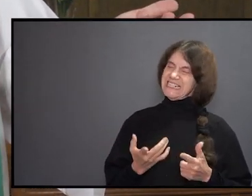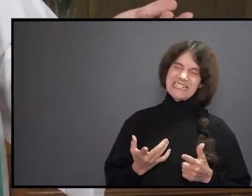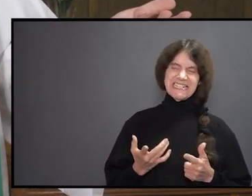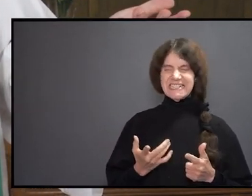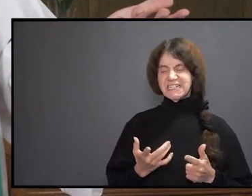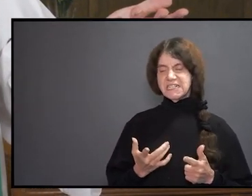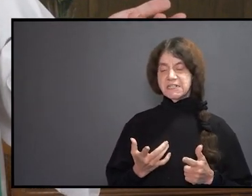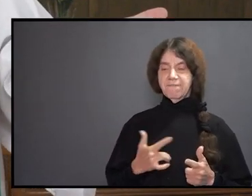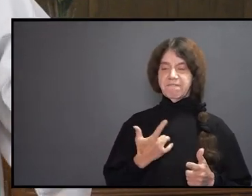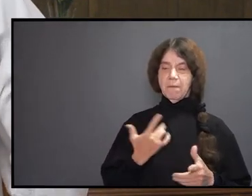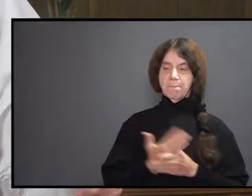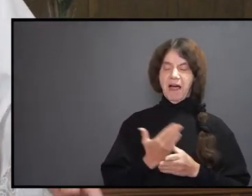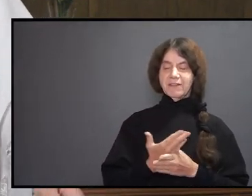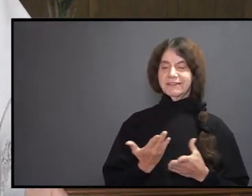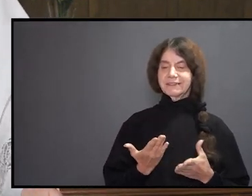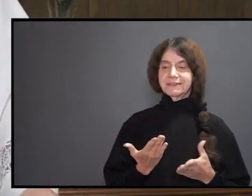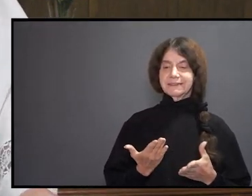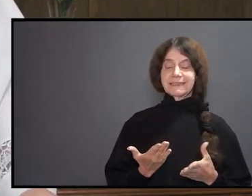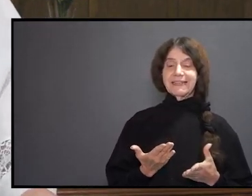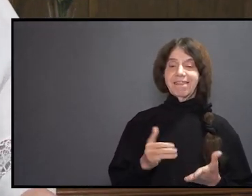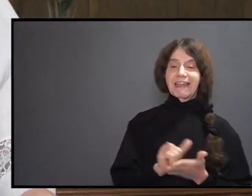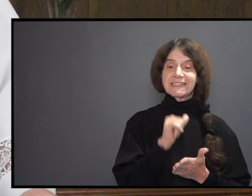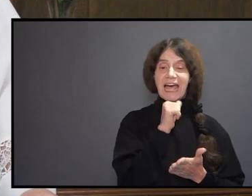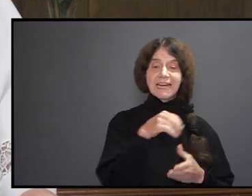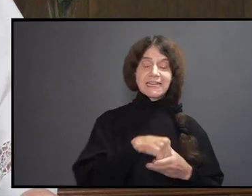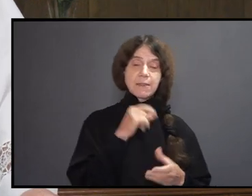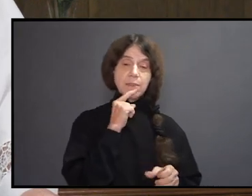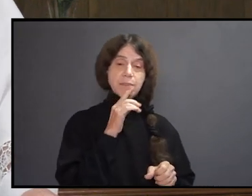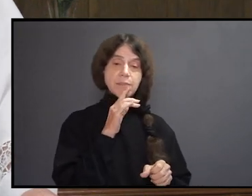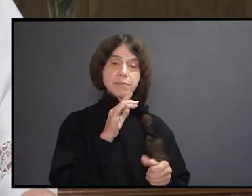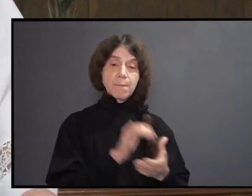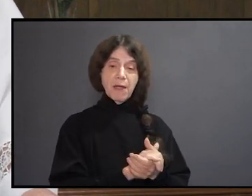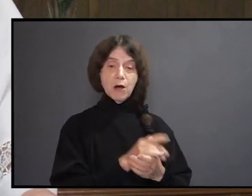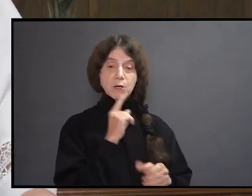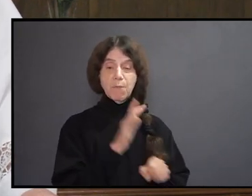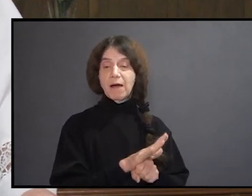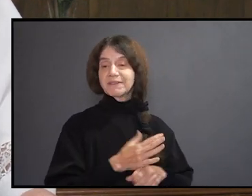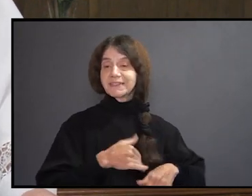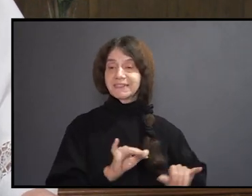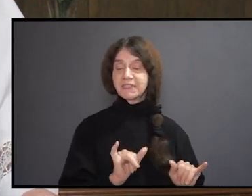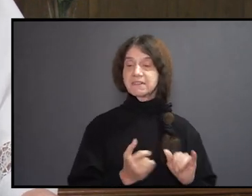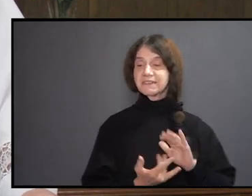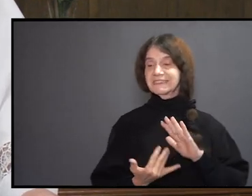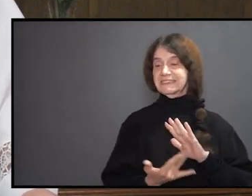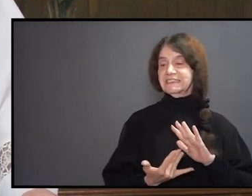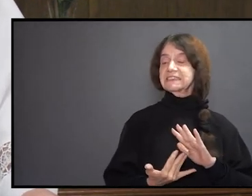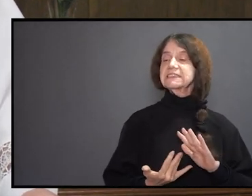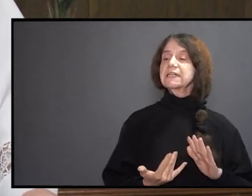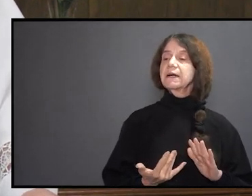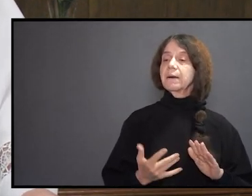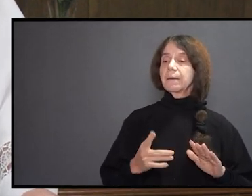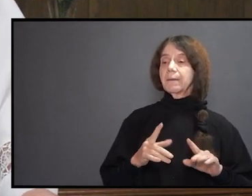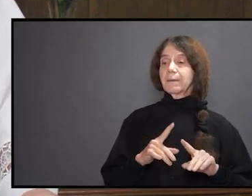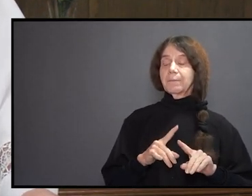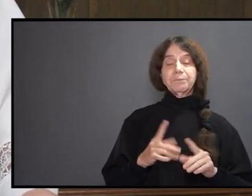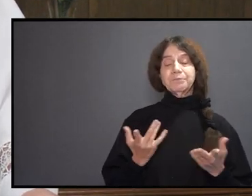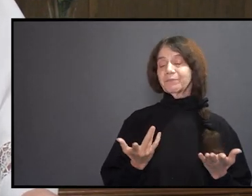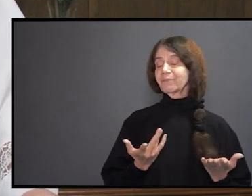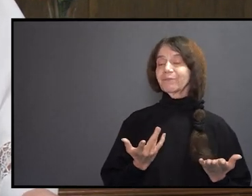vows. Or maybe you think you deserve better than what God in his infinite wisdom has given